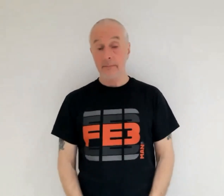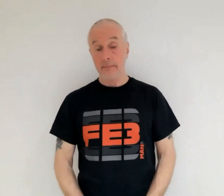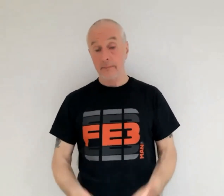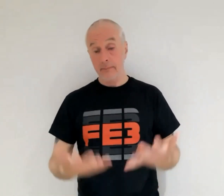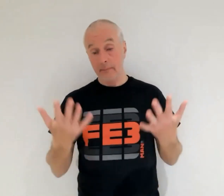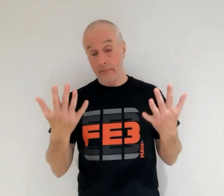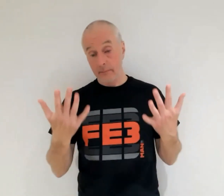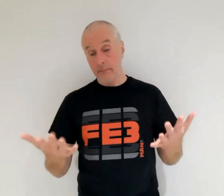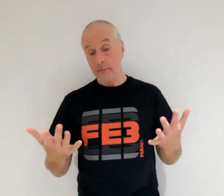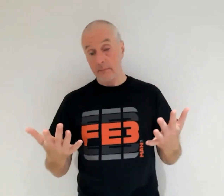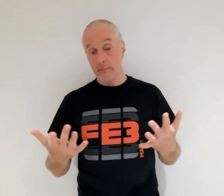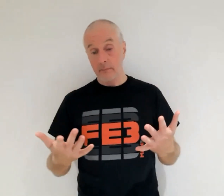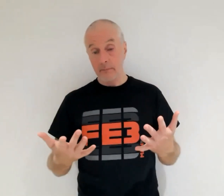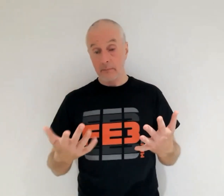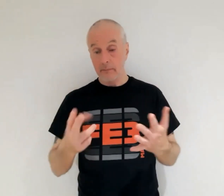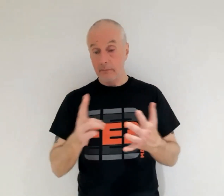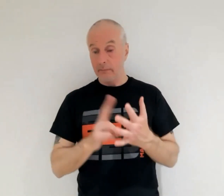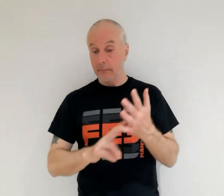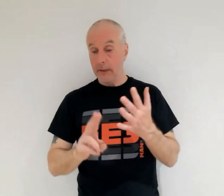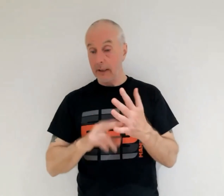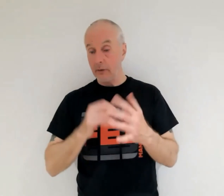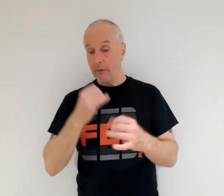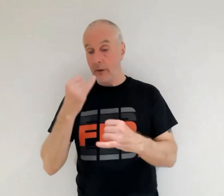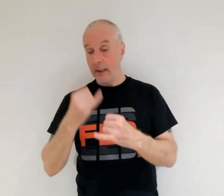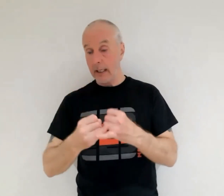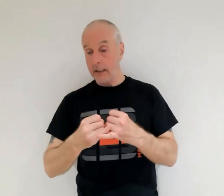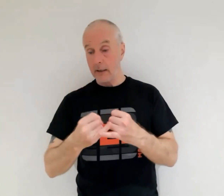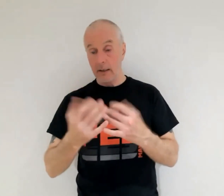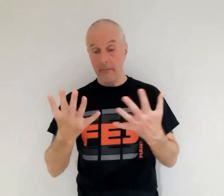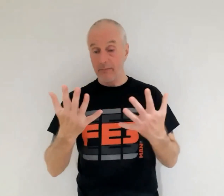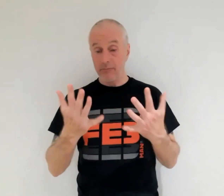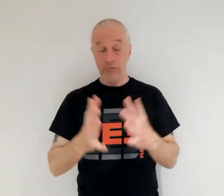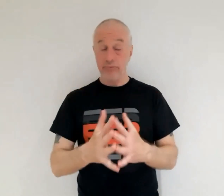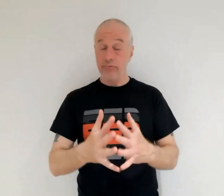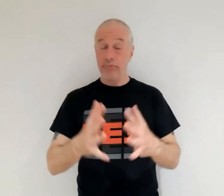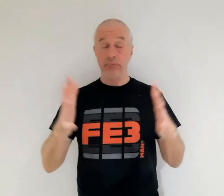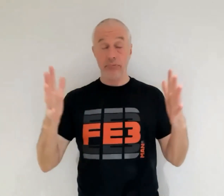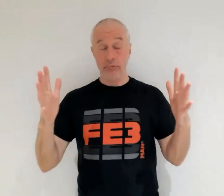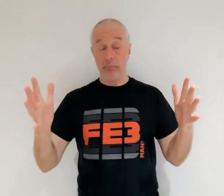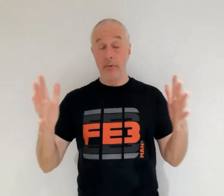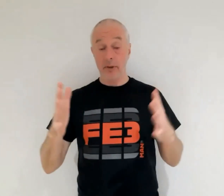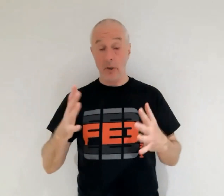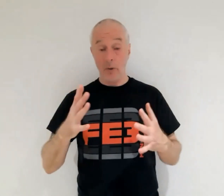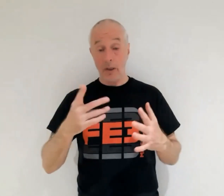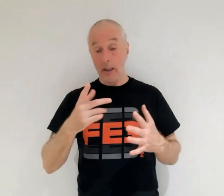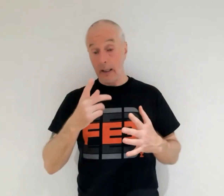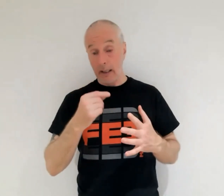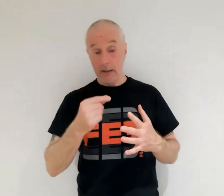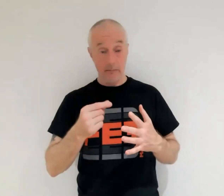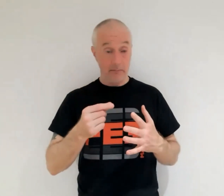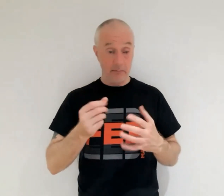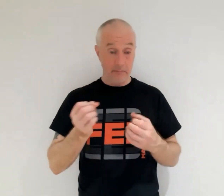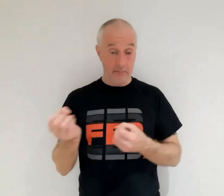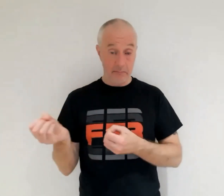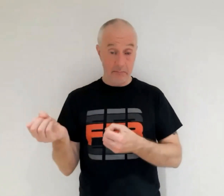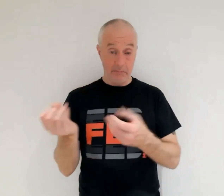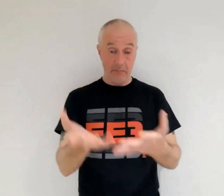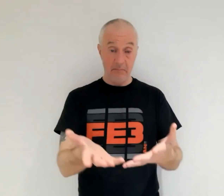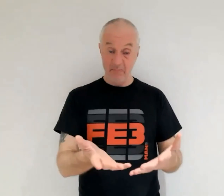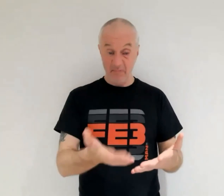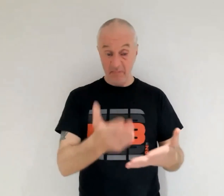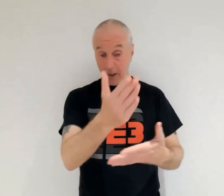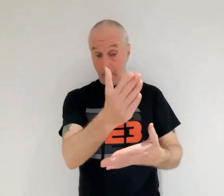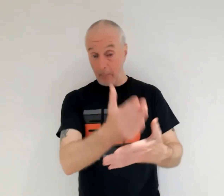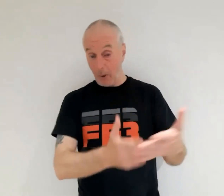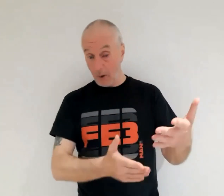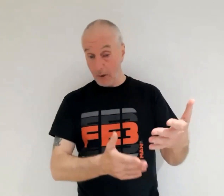hours of natural gas, which is just a vast number. So being able to provide even 7% with hydrogen